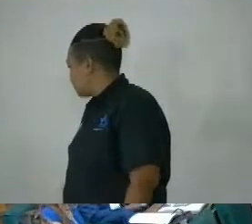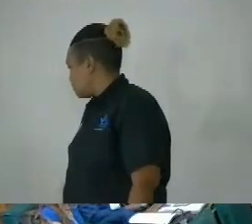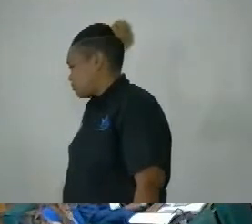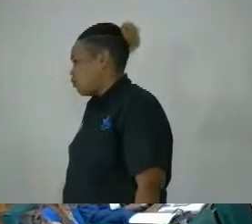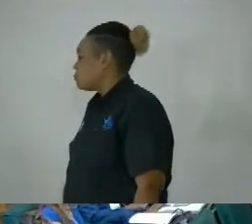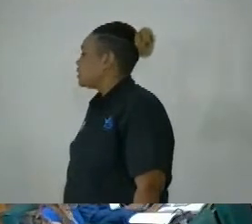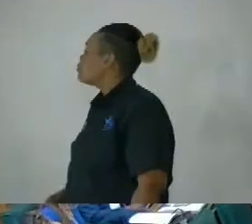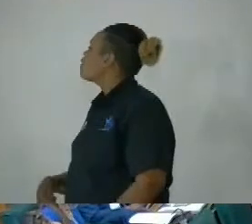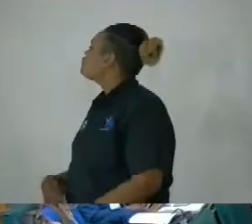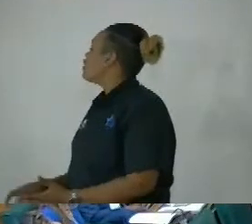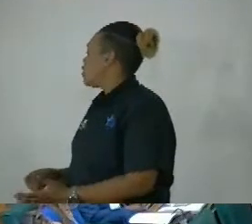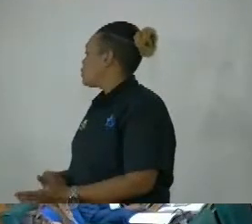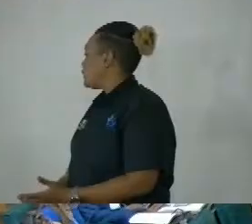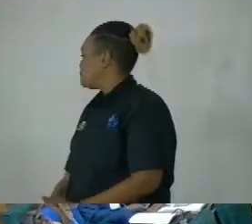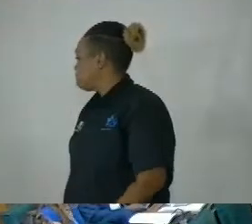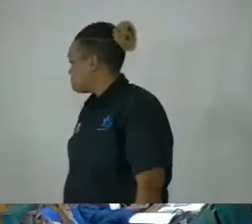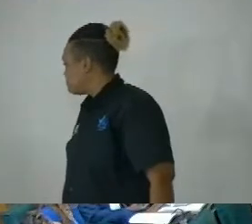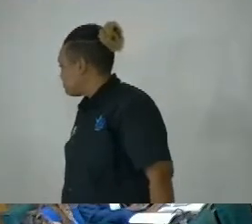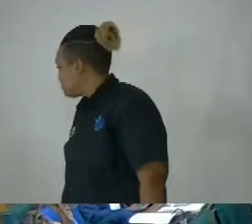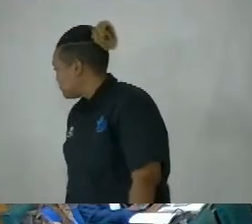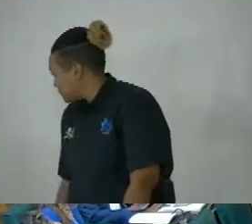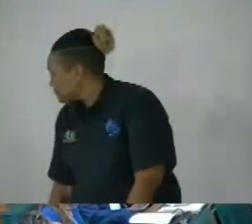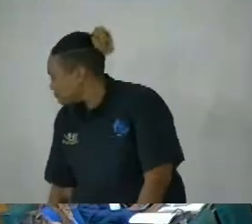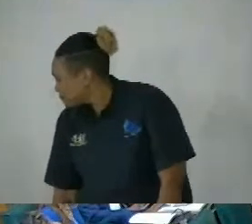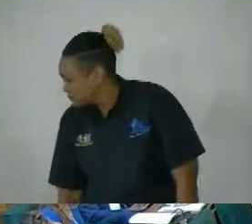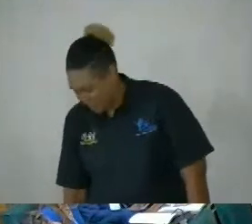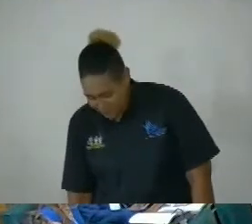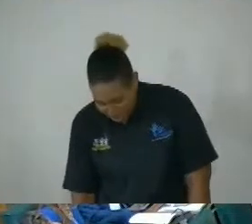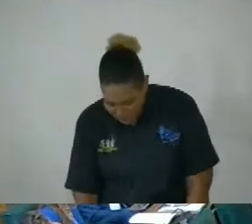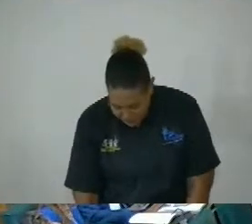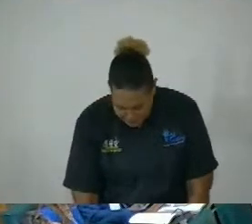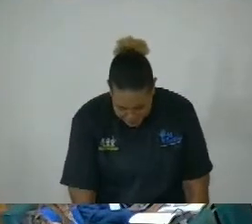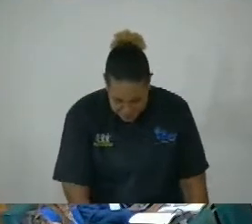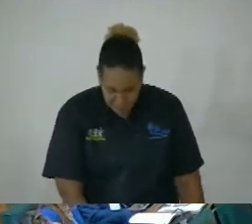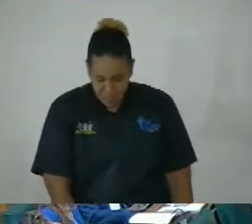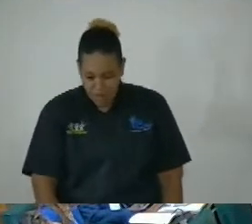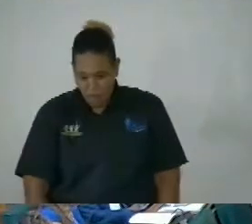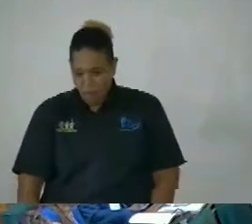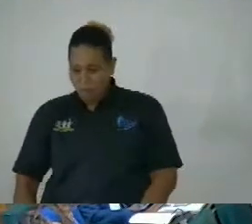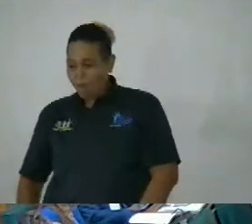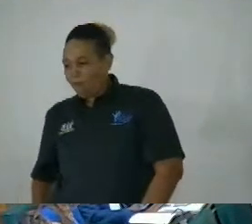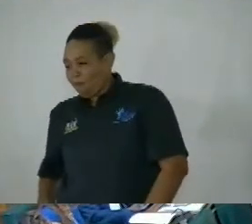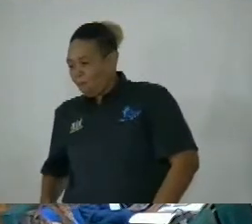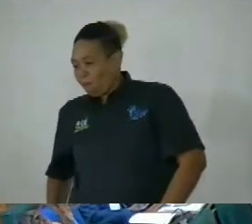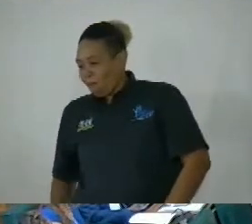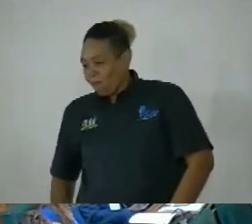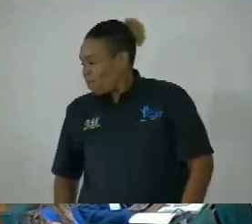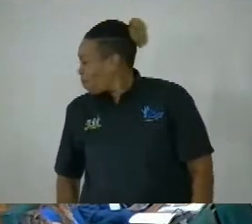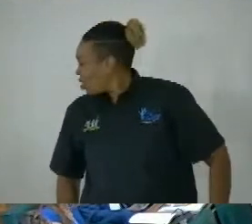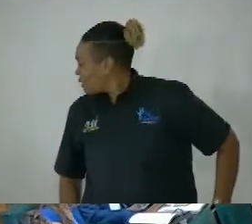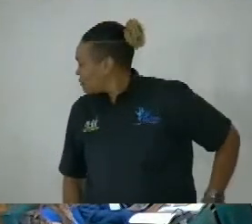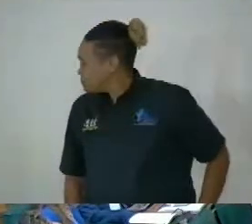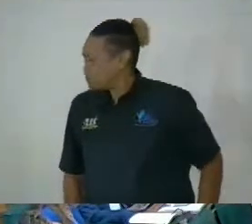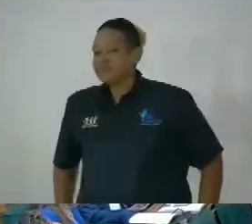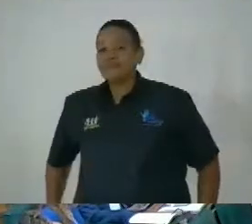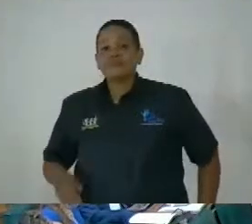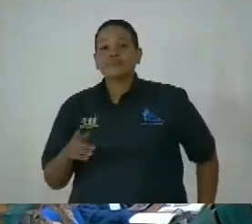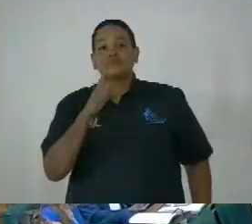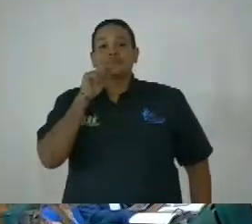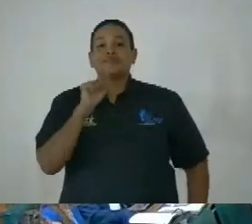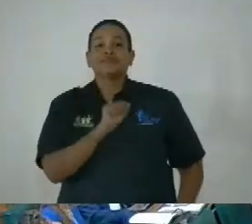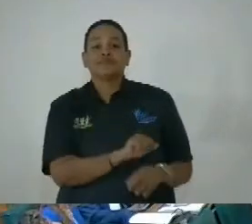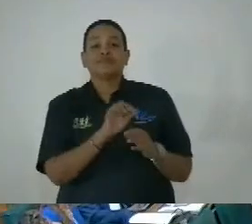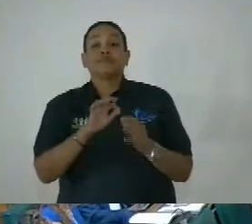yes. Oh, we get it, don't worry. It's right here. Areas of special note,